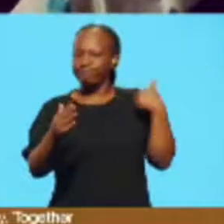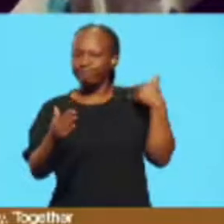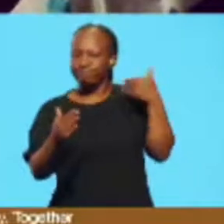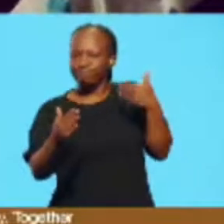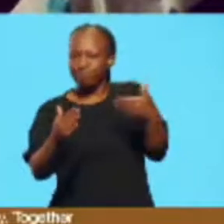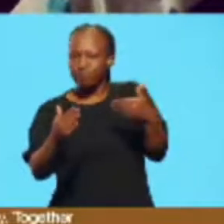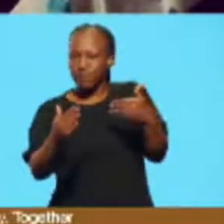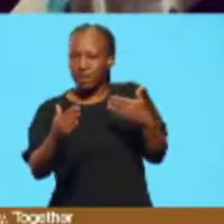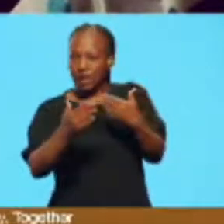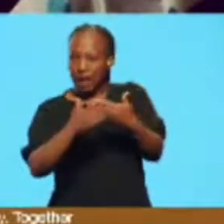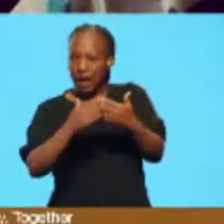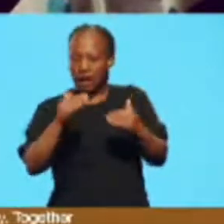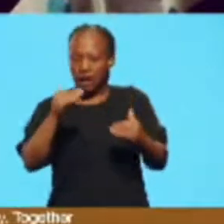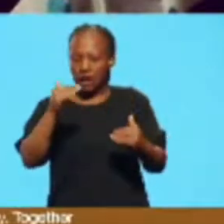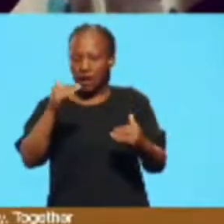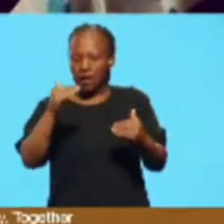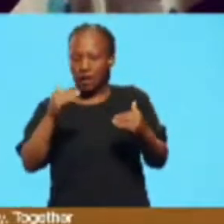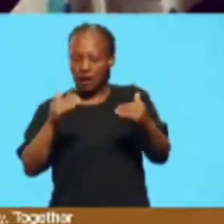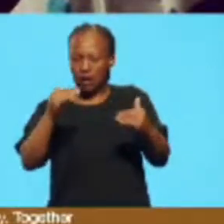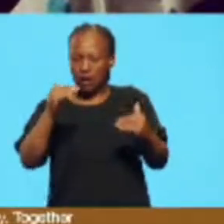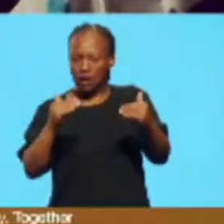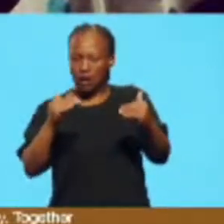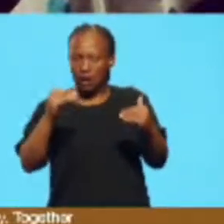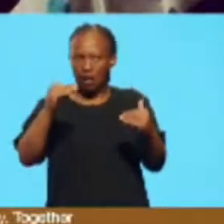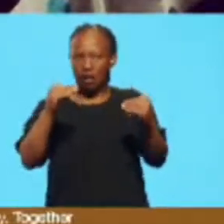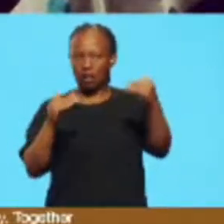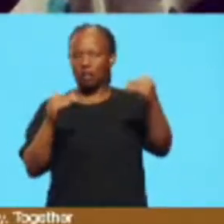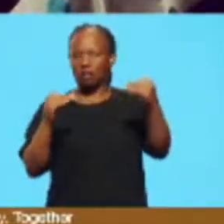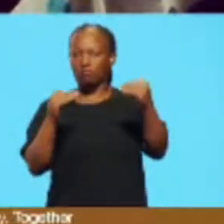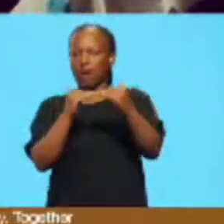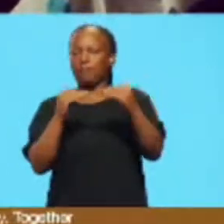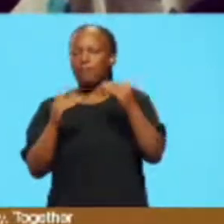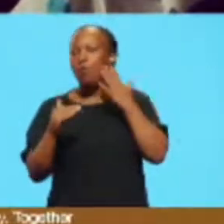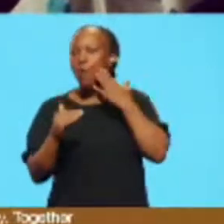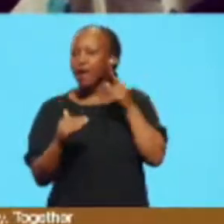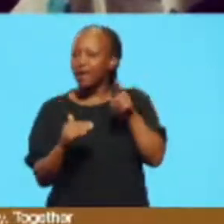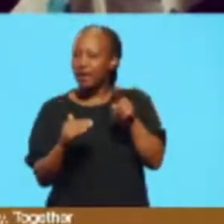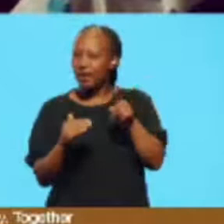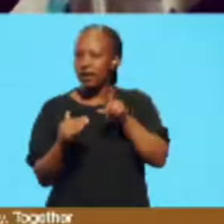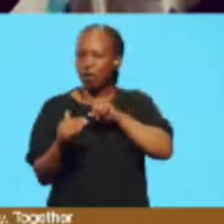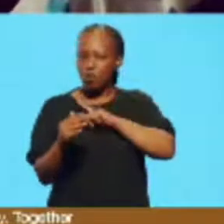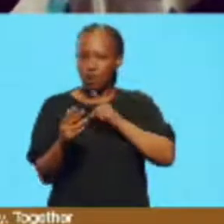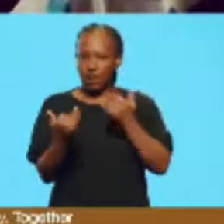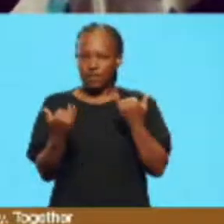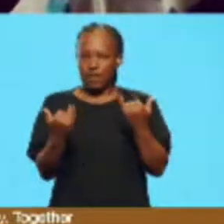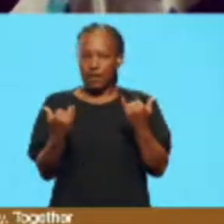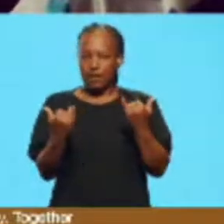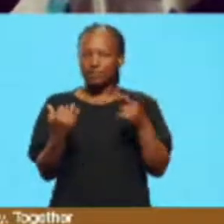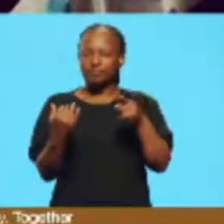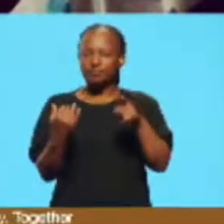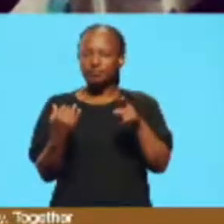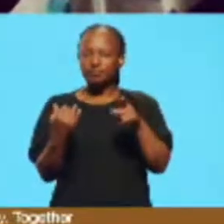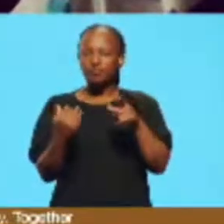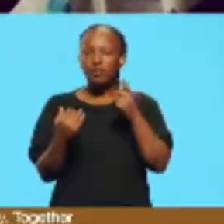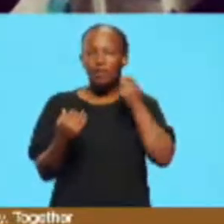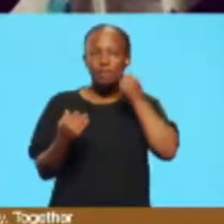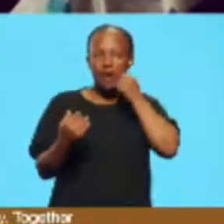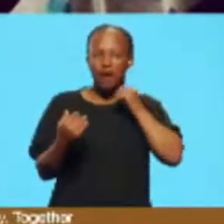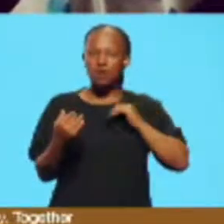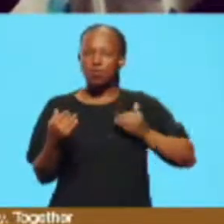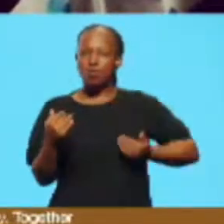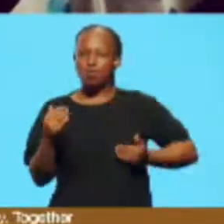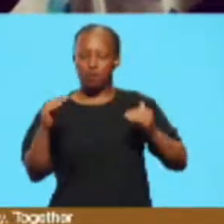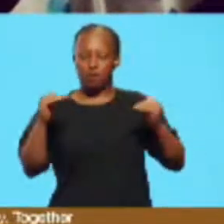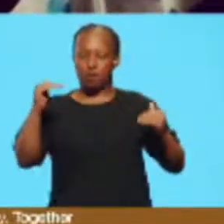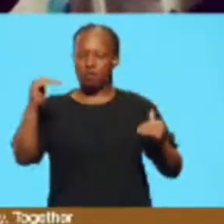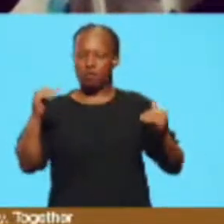of attaining gender equality, and whether or not there is now a gap that's forming between men and women in terms